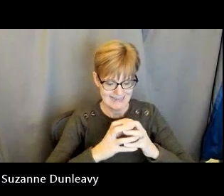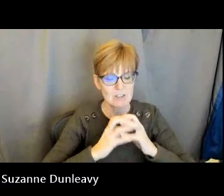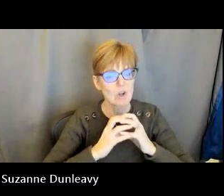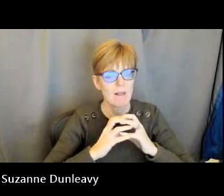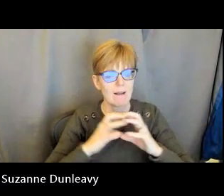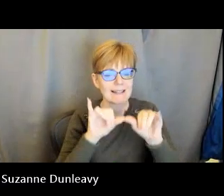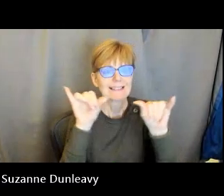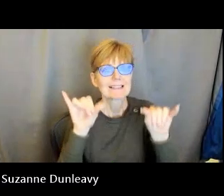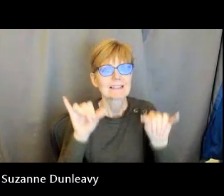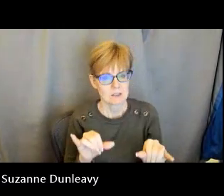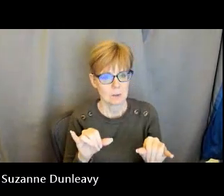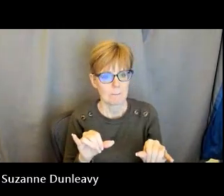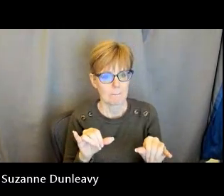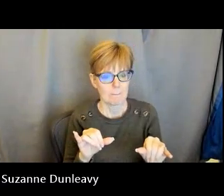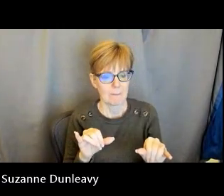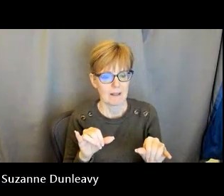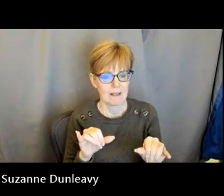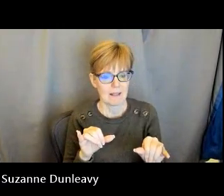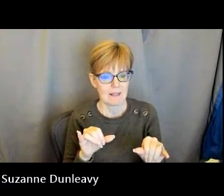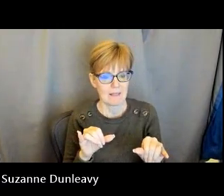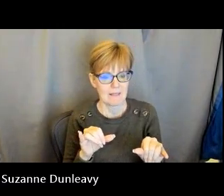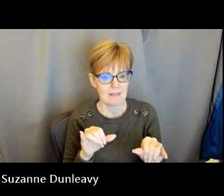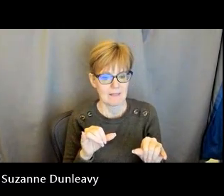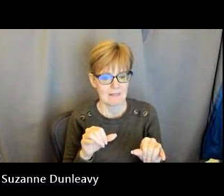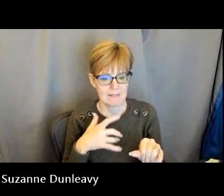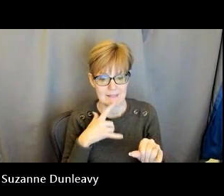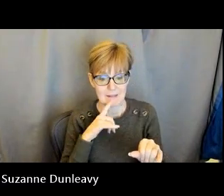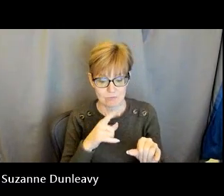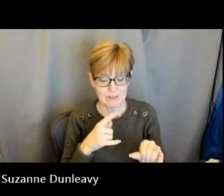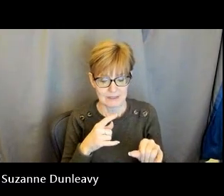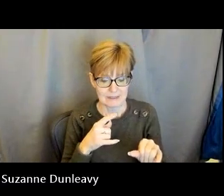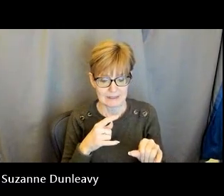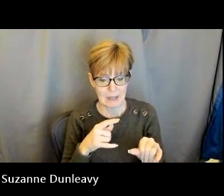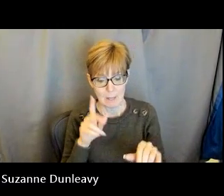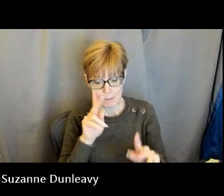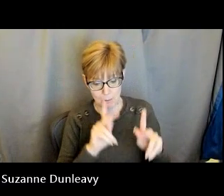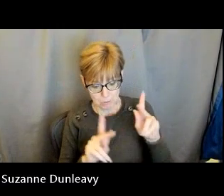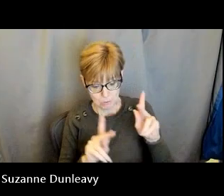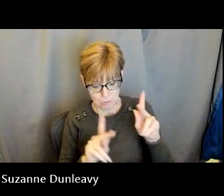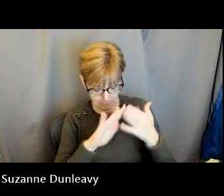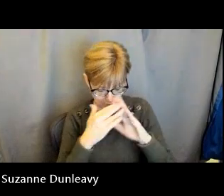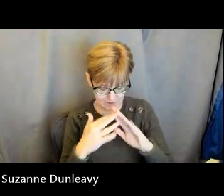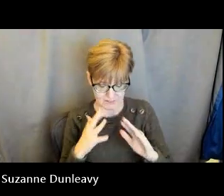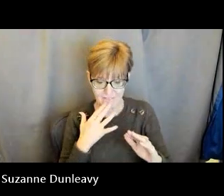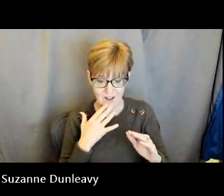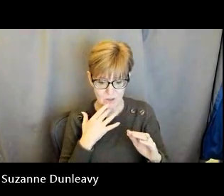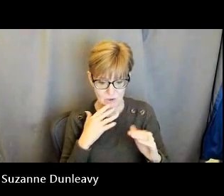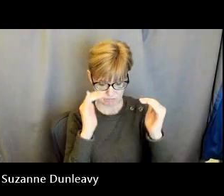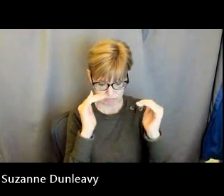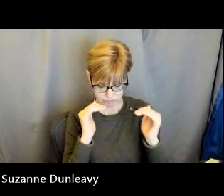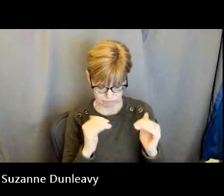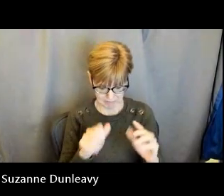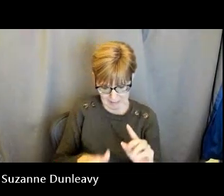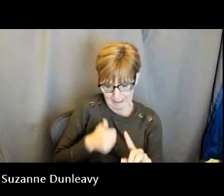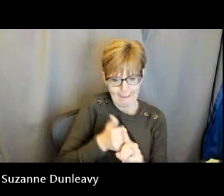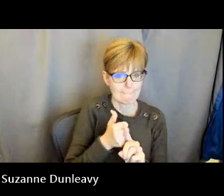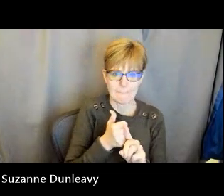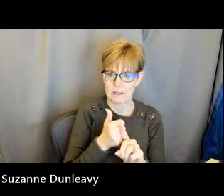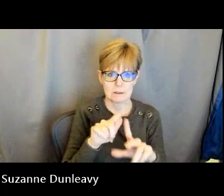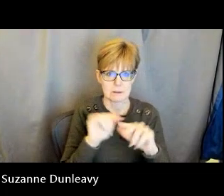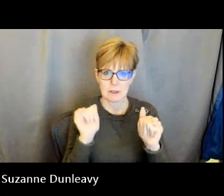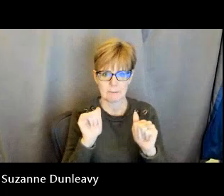has disadvantaged communities of color across multiple levels simultaneously. We can often think about this as